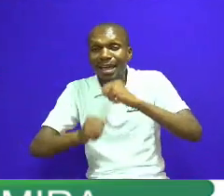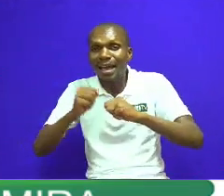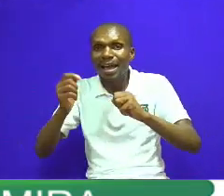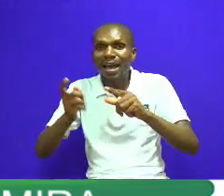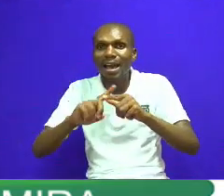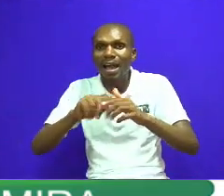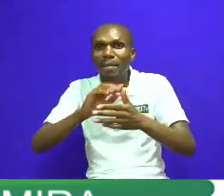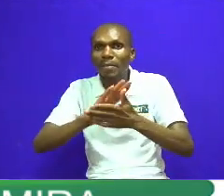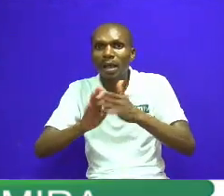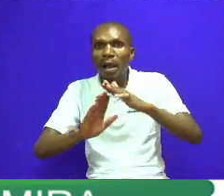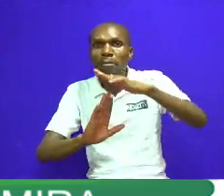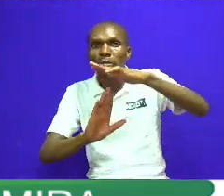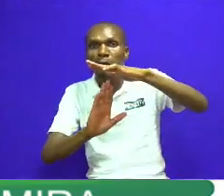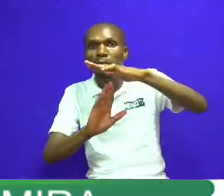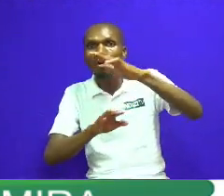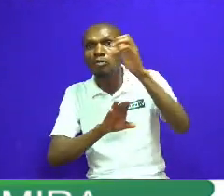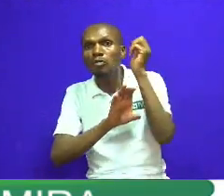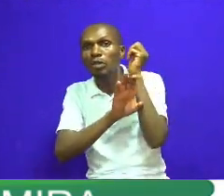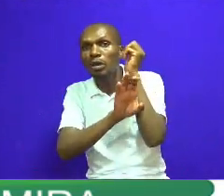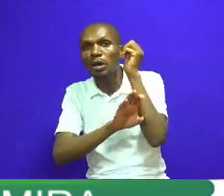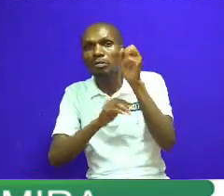become top of the country.